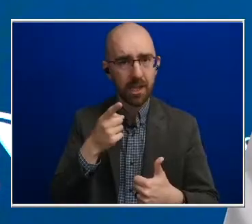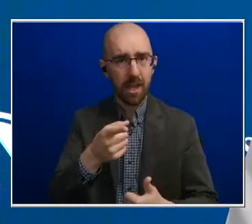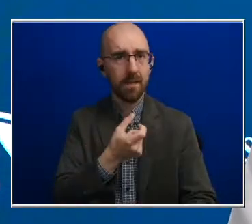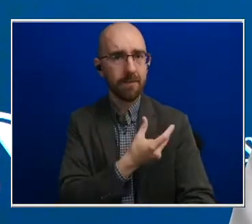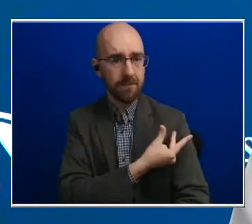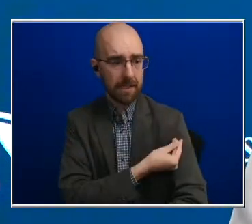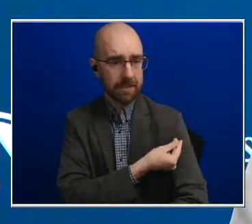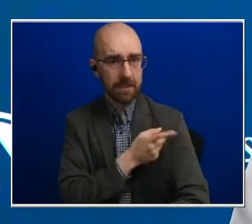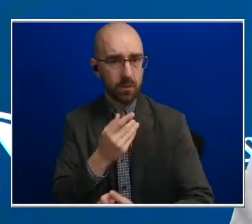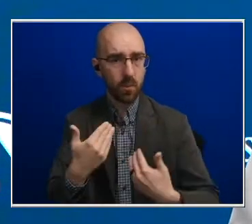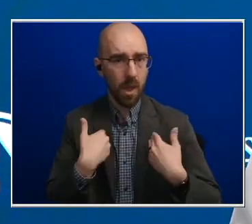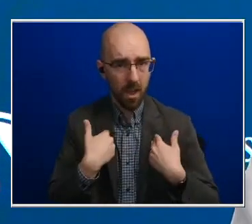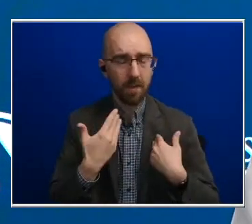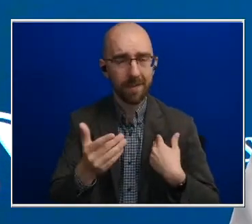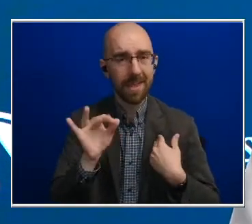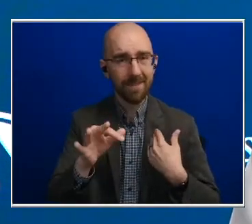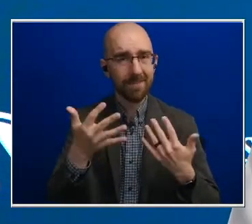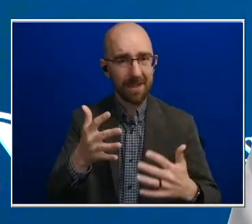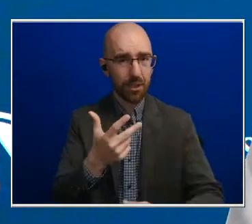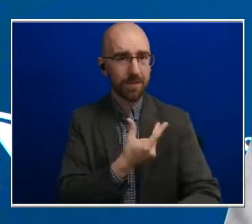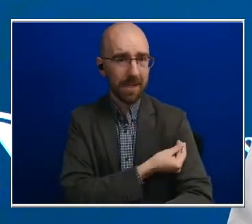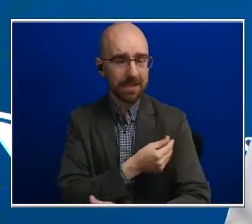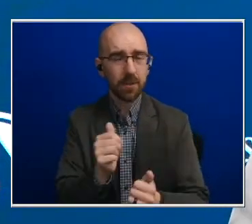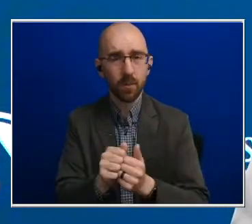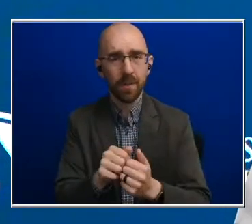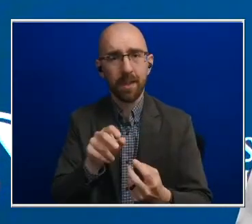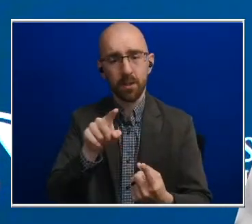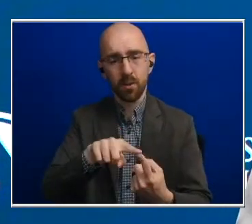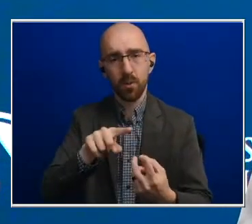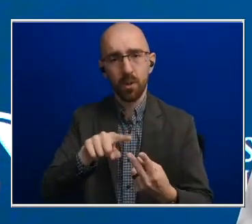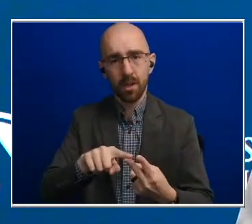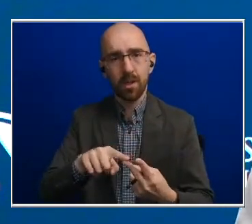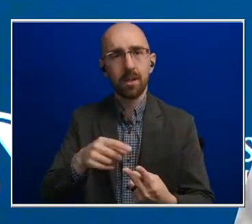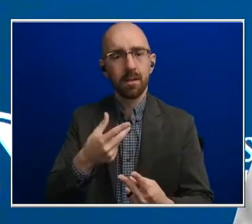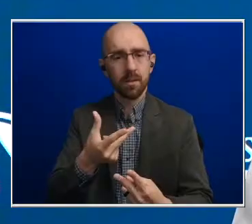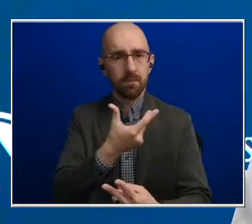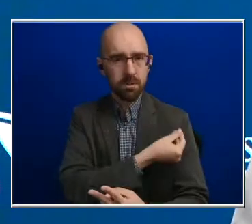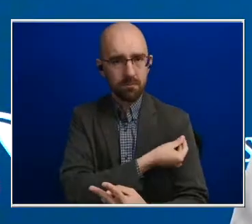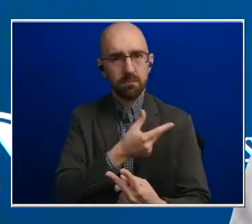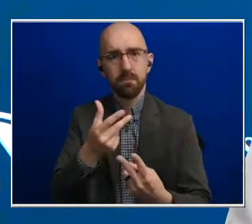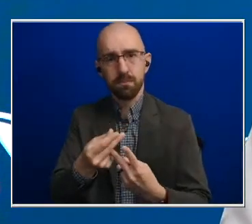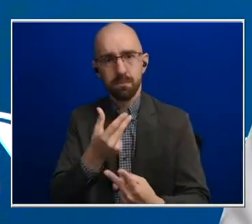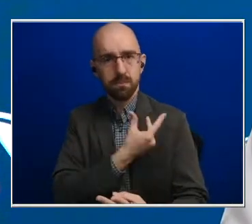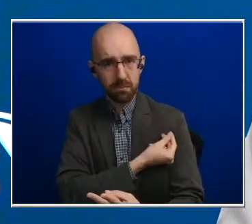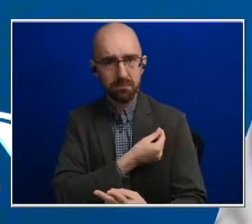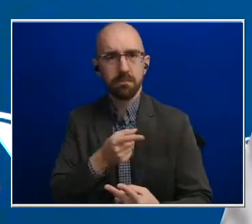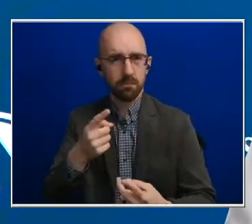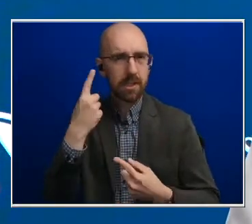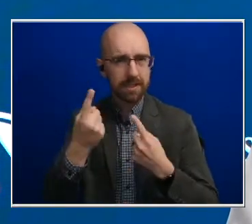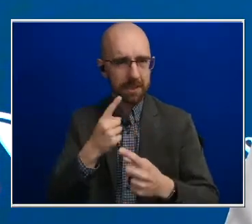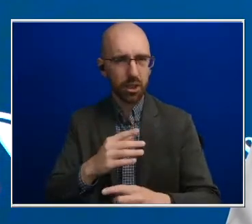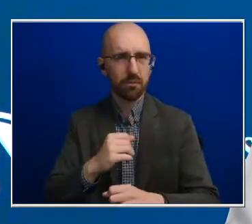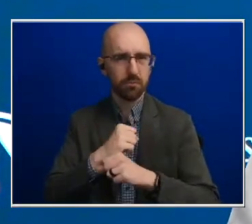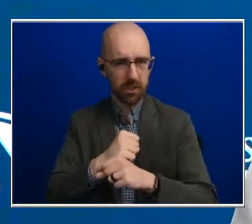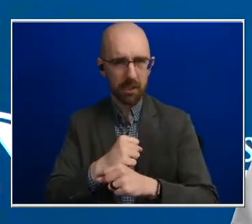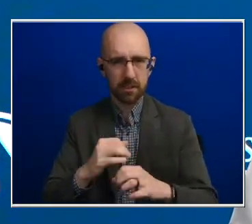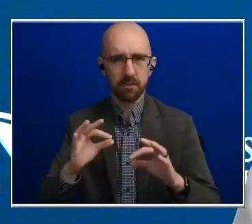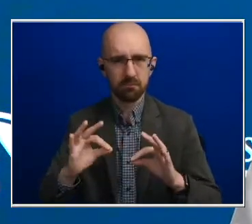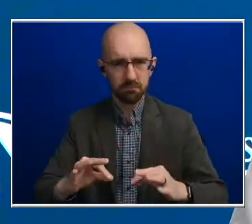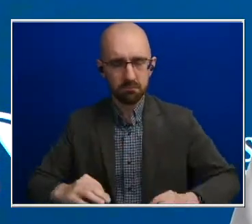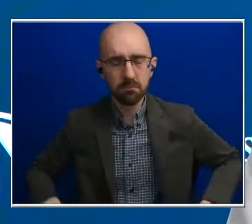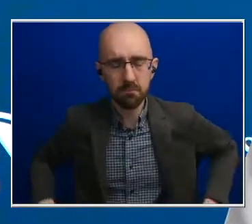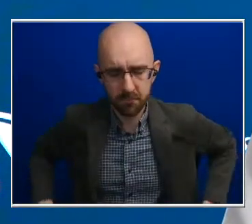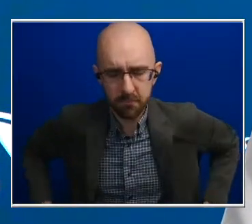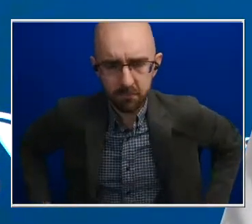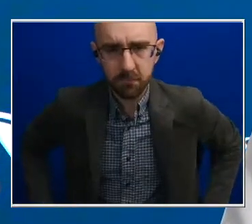have been vaccinated with 2 doses of the vaccine, you are considered protected. Now, if you haven't, or you don't know